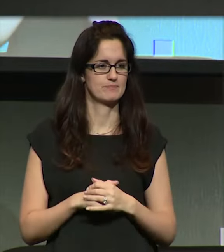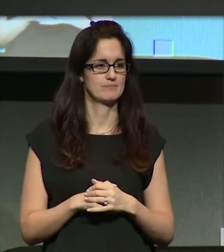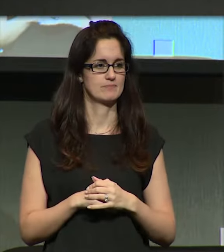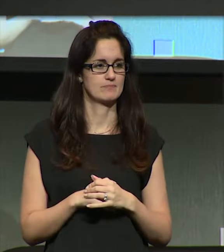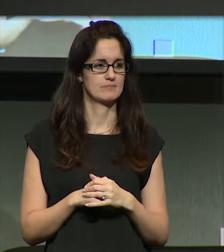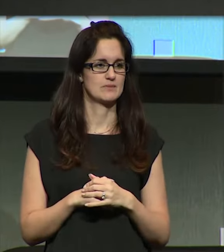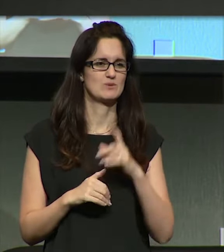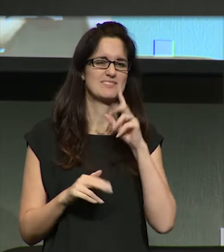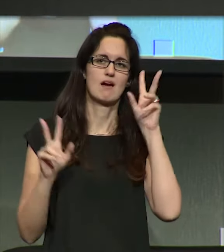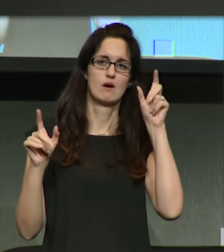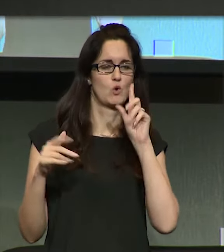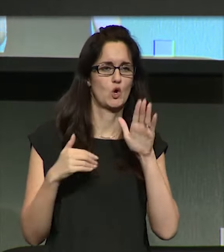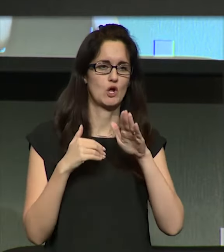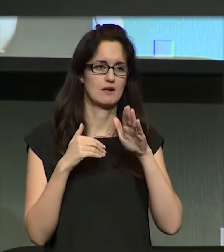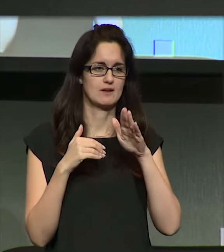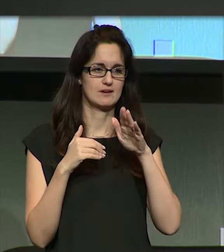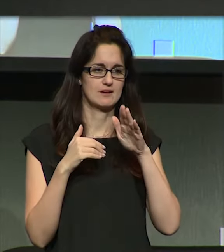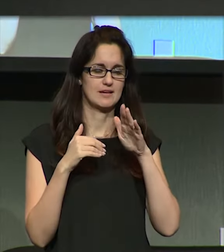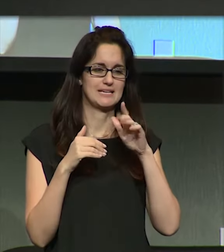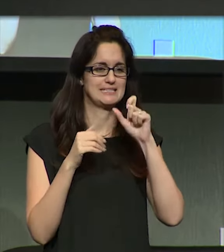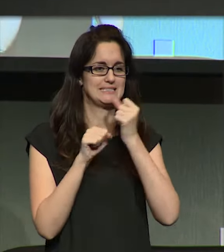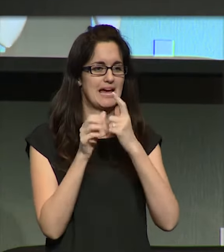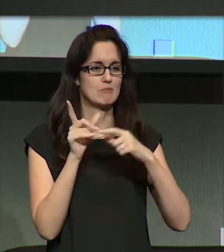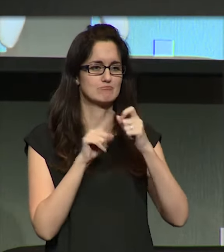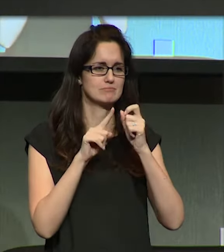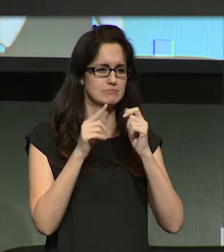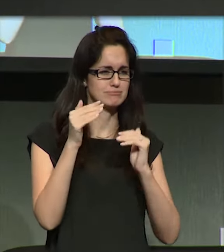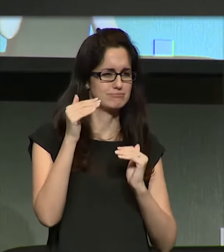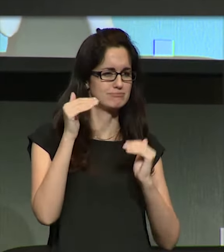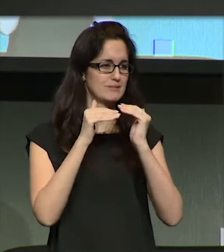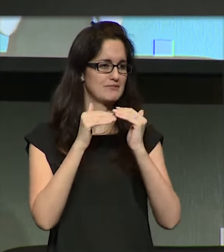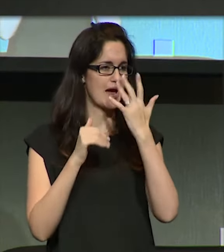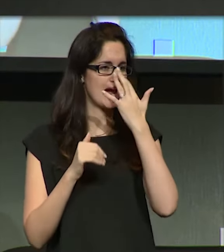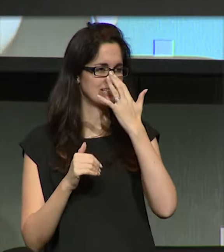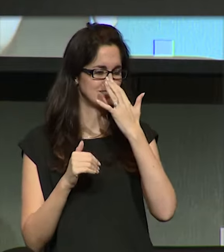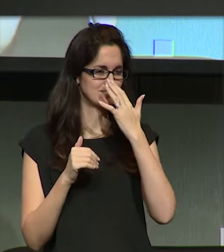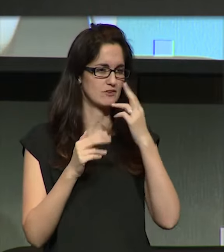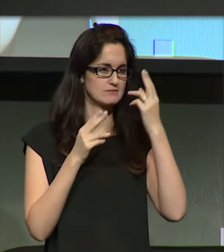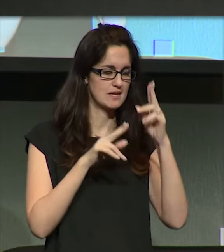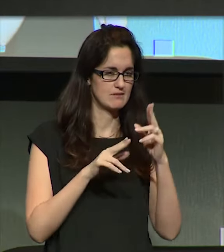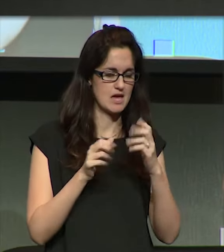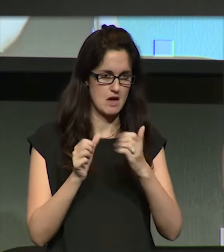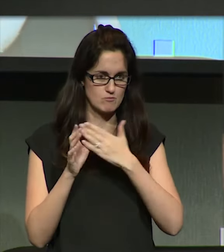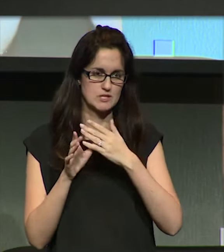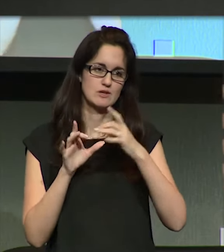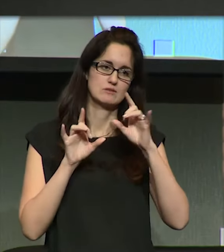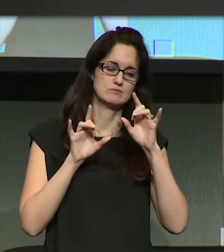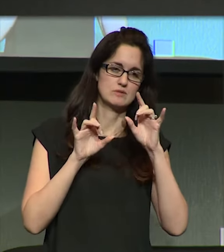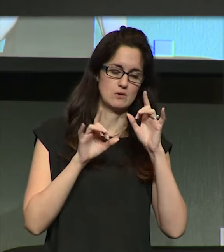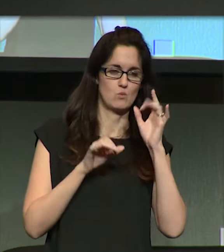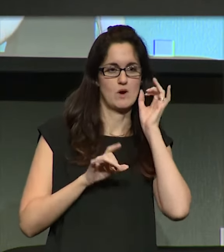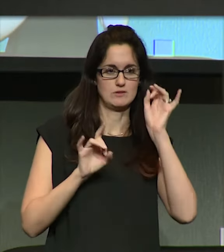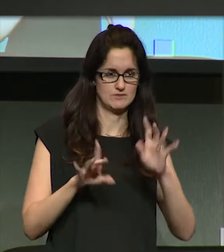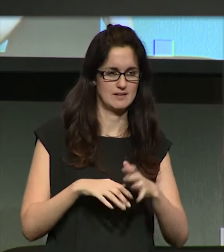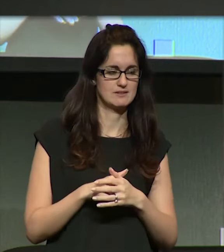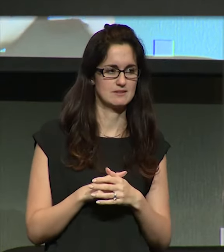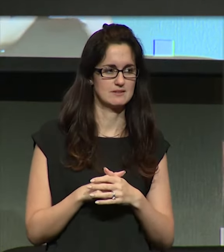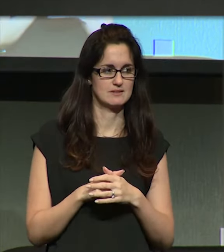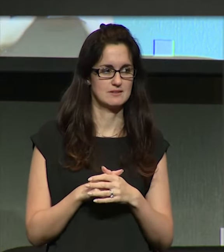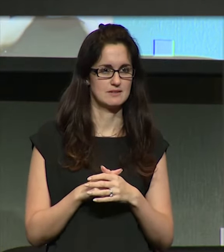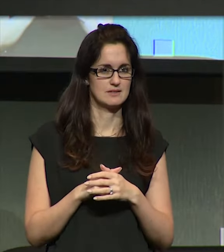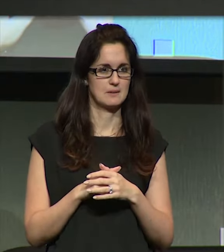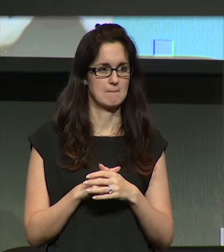we'll close the gap. Well, the problem with that close the gap kind of mantra is it kind of suggests that us as blackfellas,